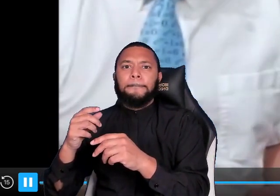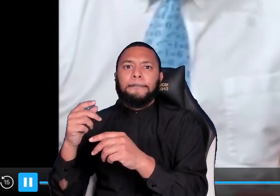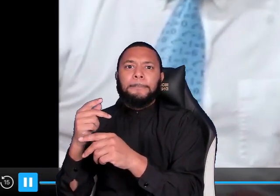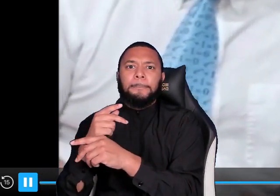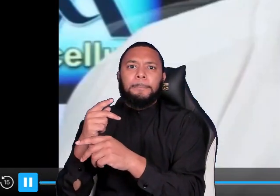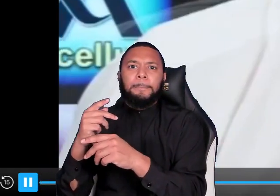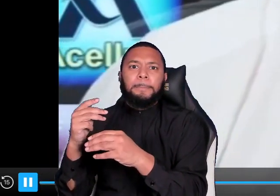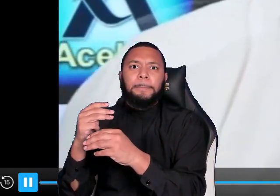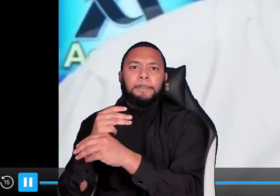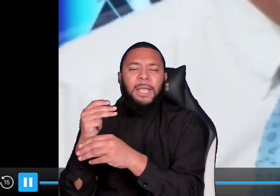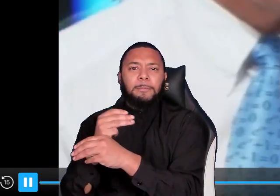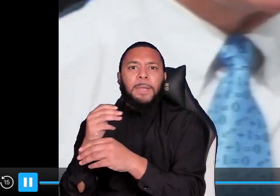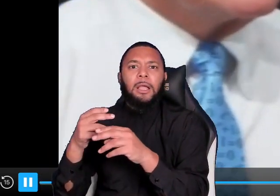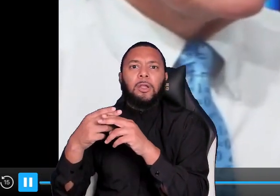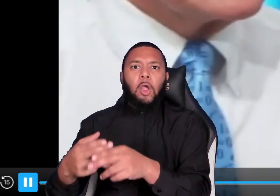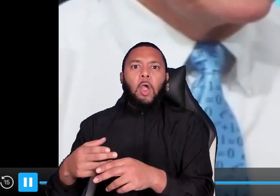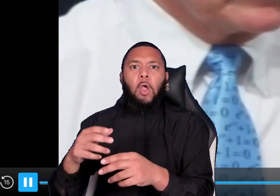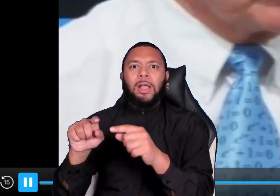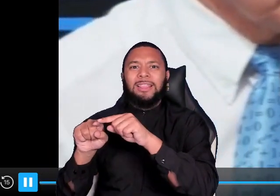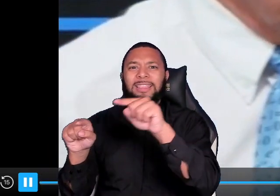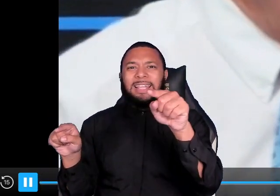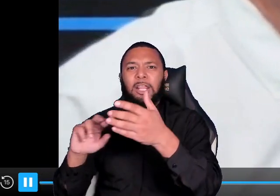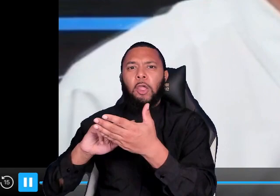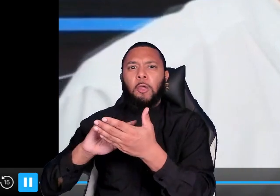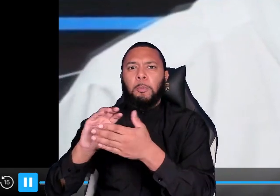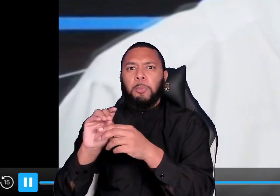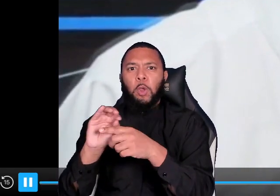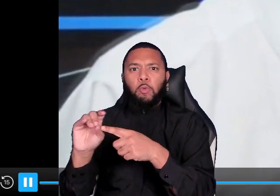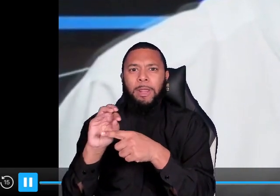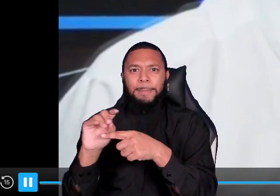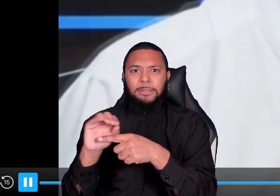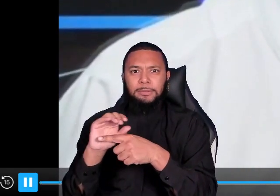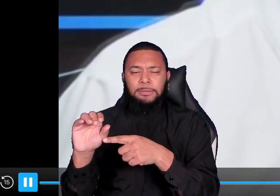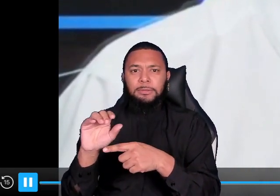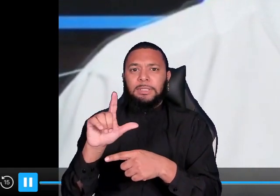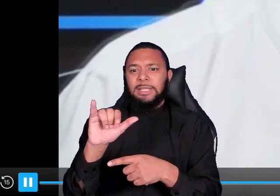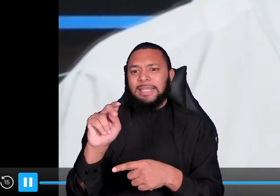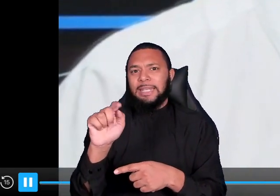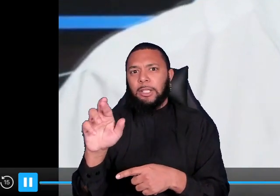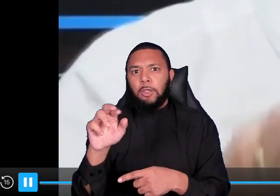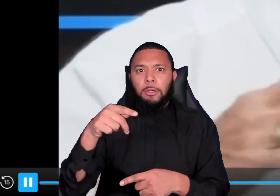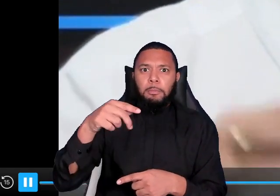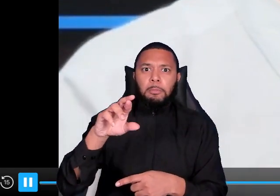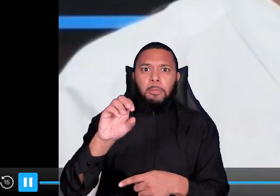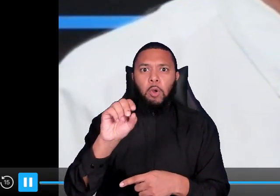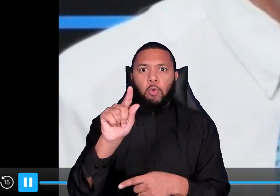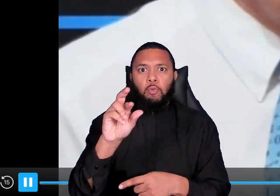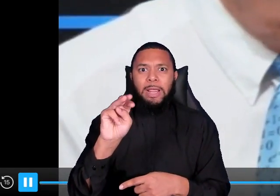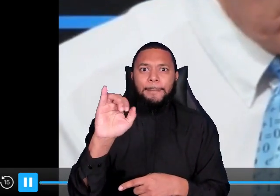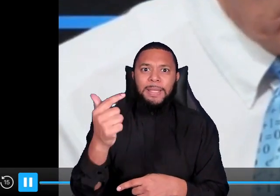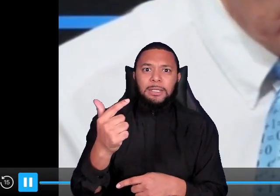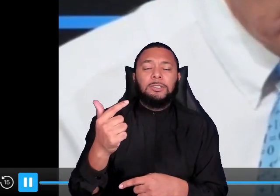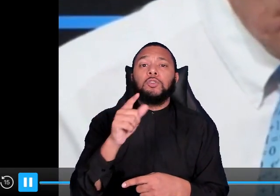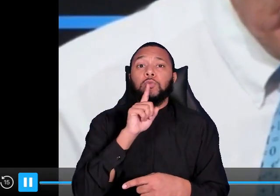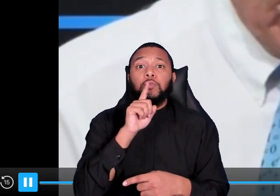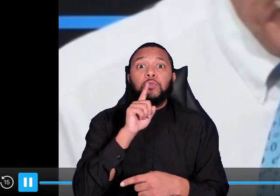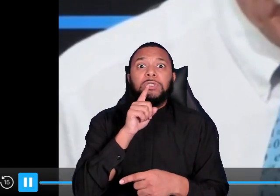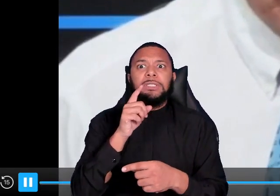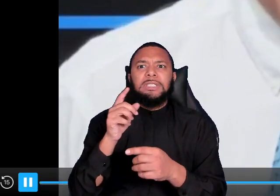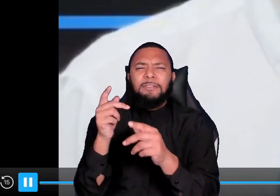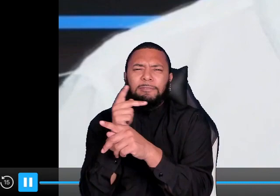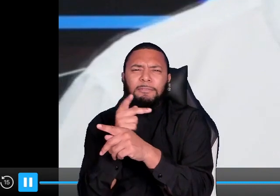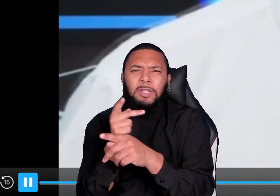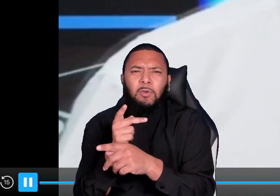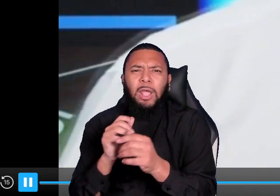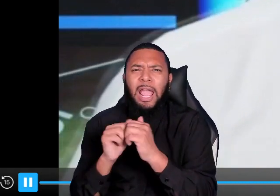programming. And people in business use linear programming all the time to solve big business sorts of questions. How